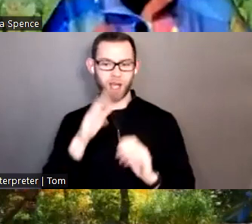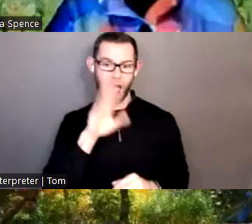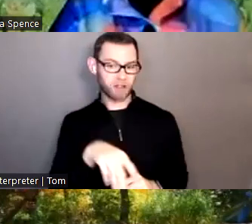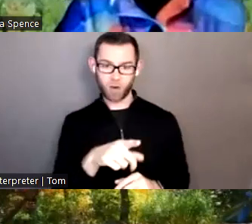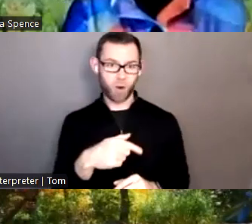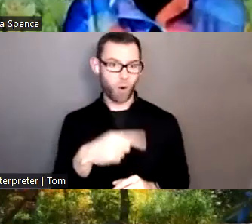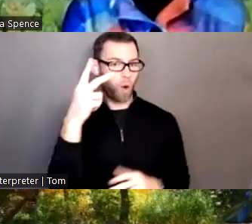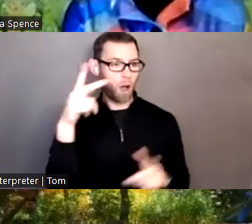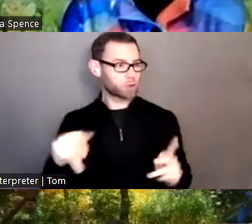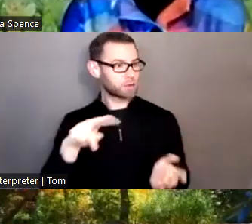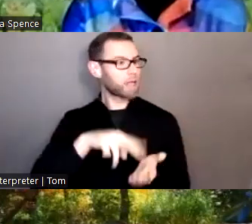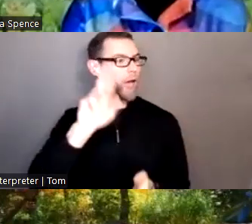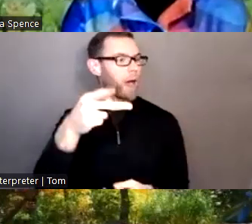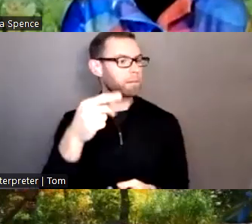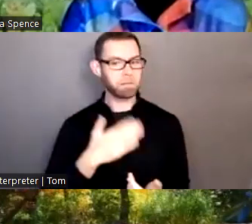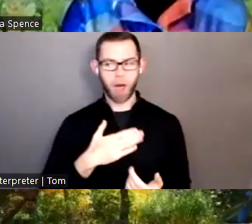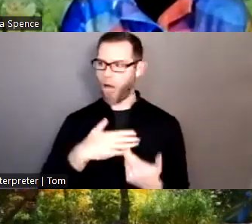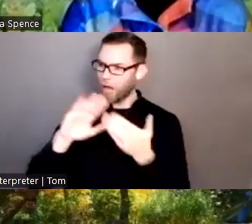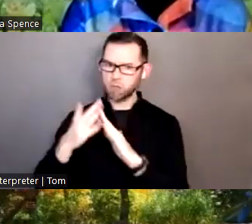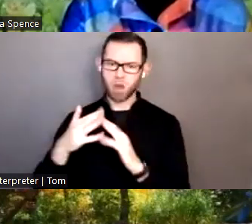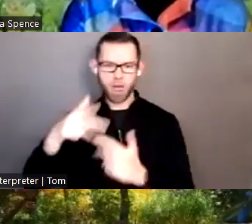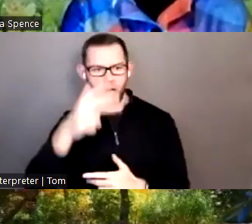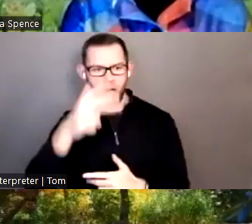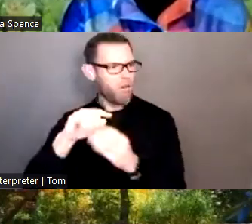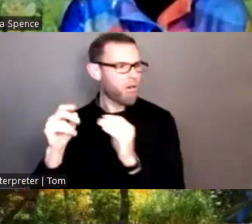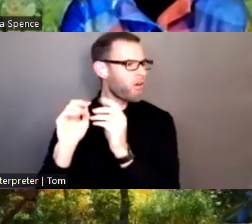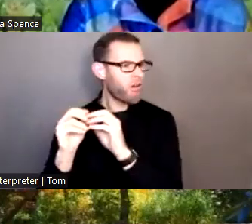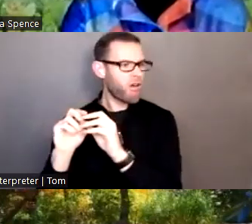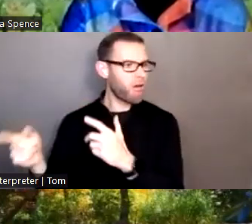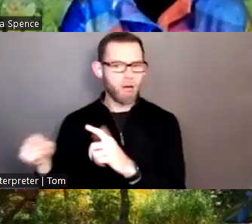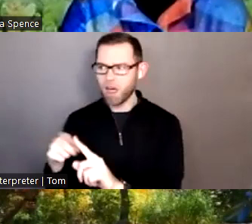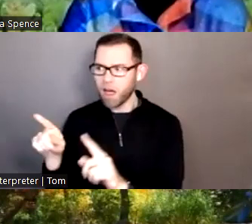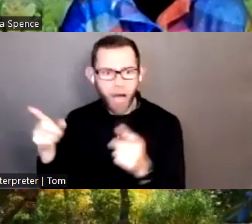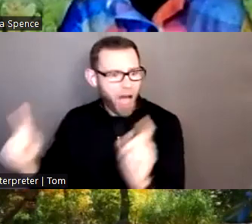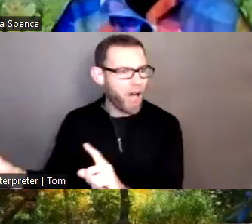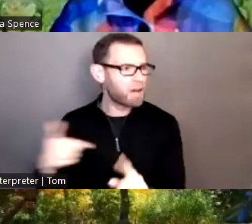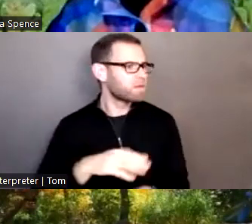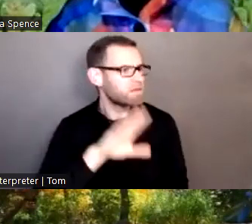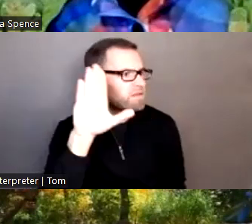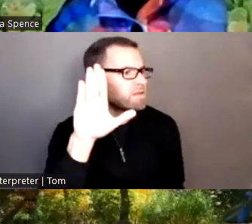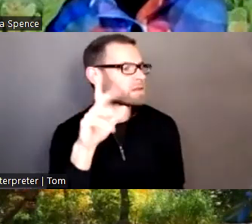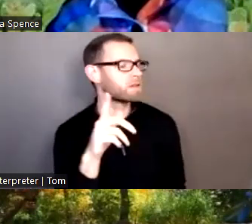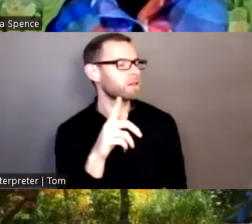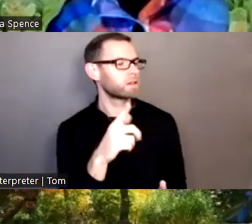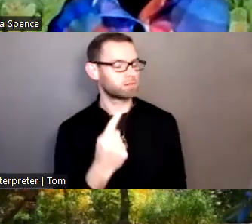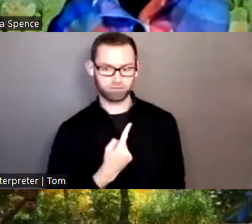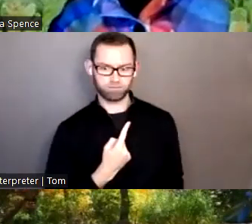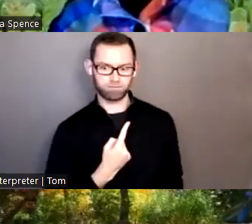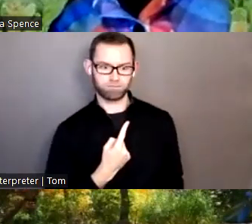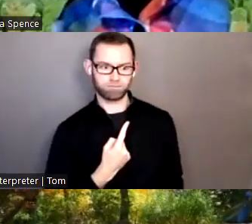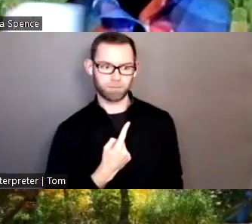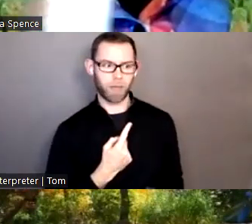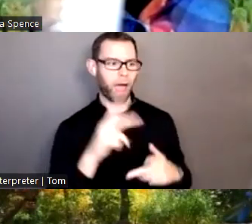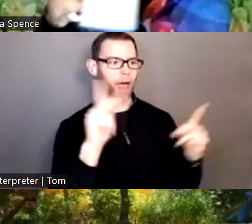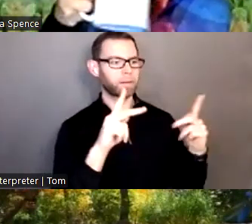about a situation in their community, moi kan and they're imaginer all comment ça alone, est and they normally get stonewalled.